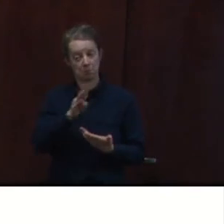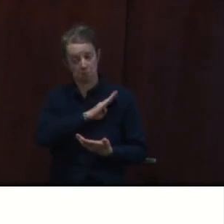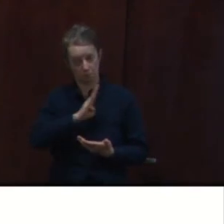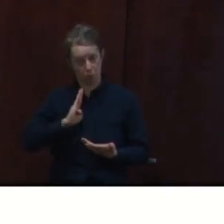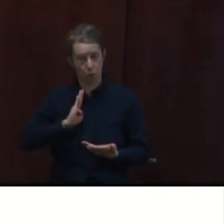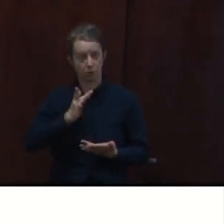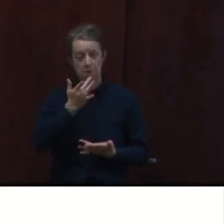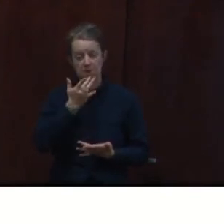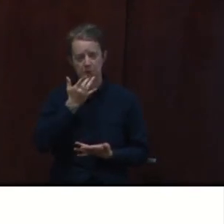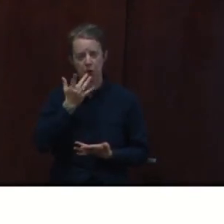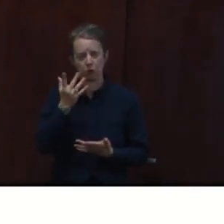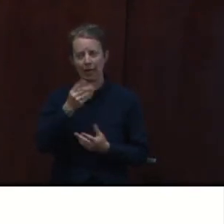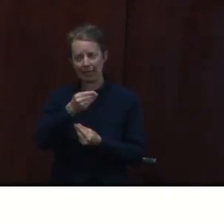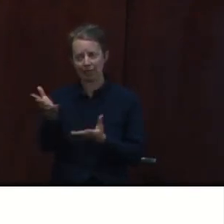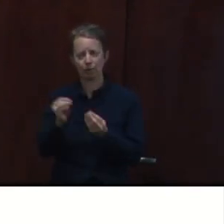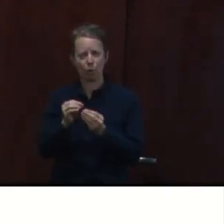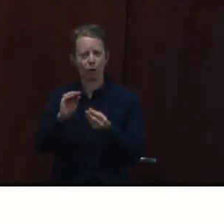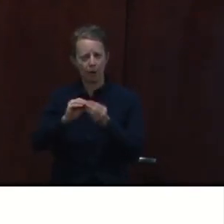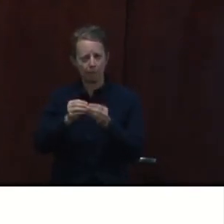decision.